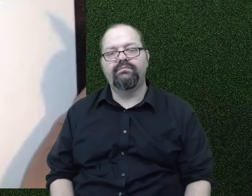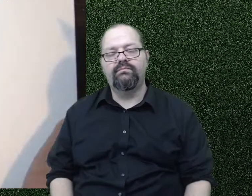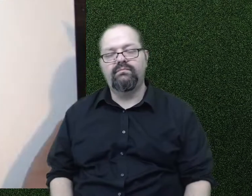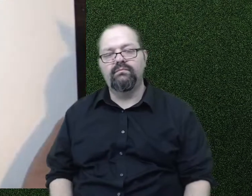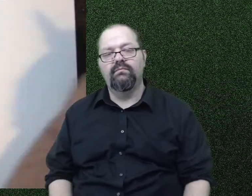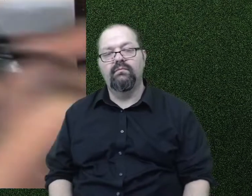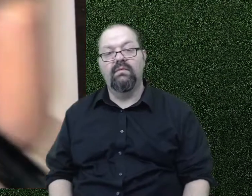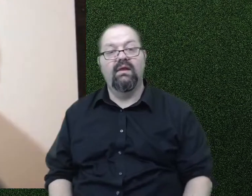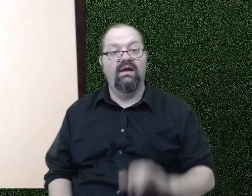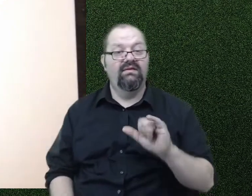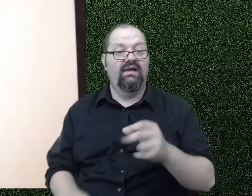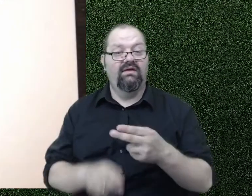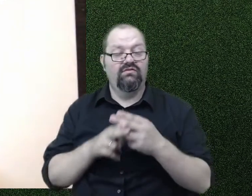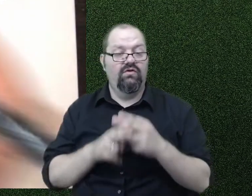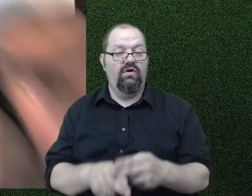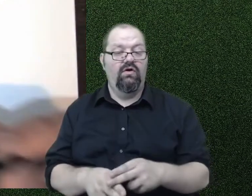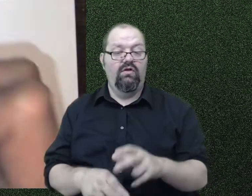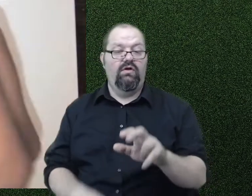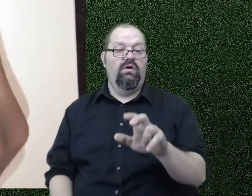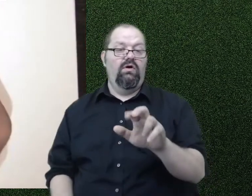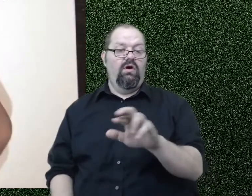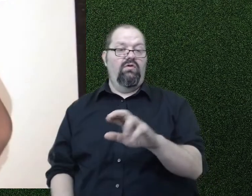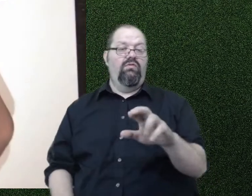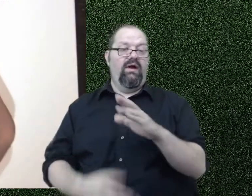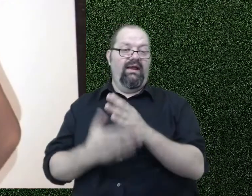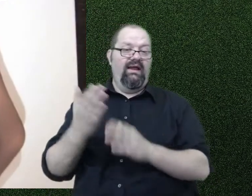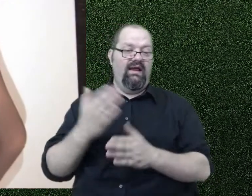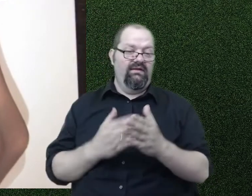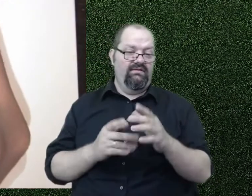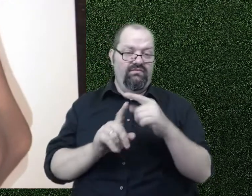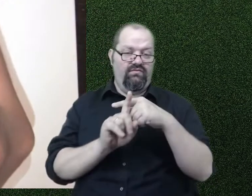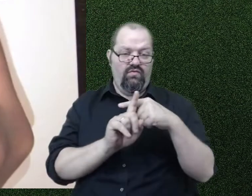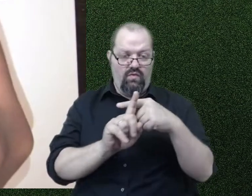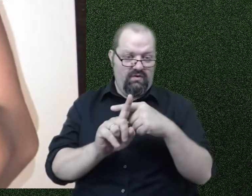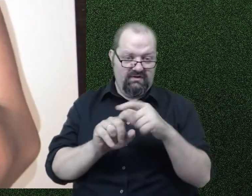This is called a right-handed coordinate system.